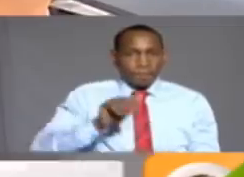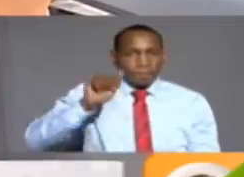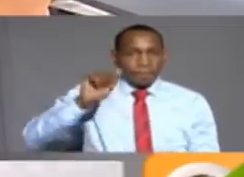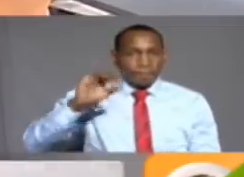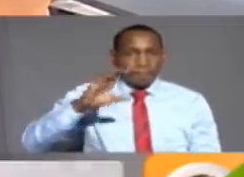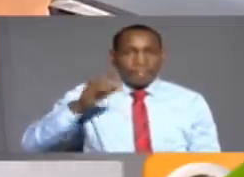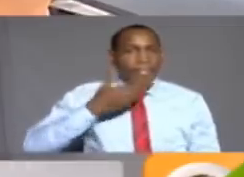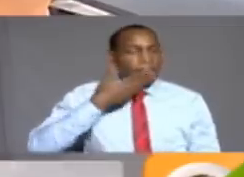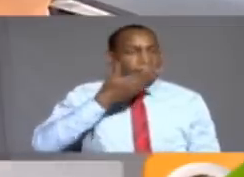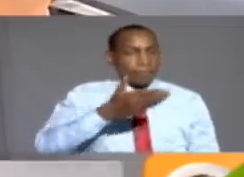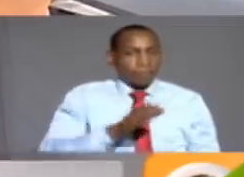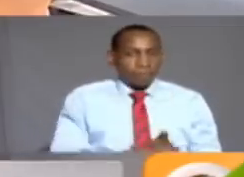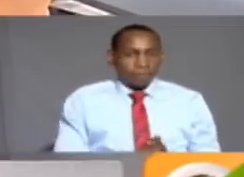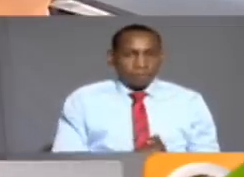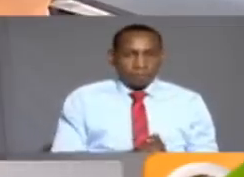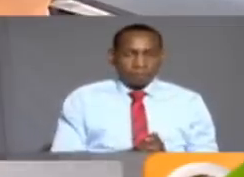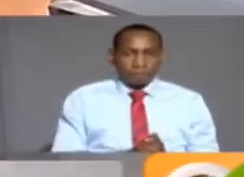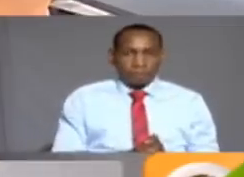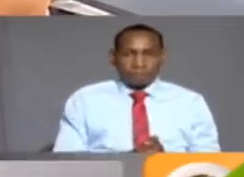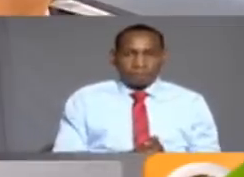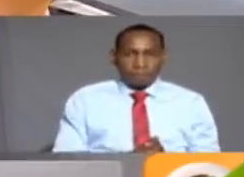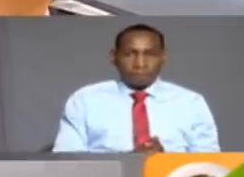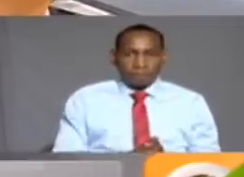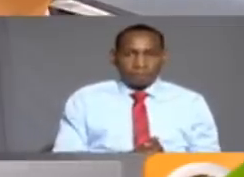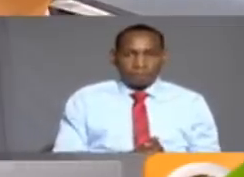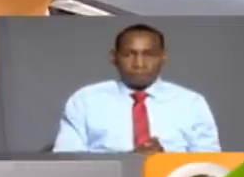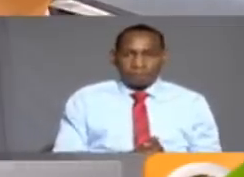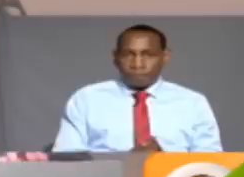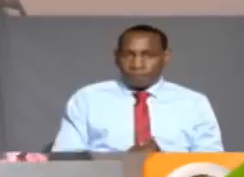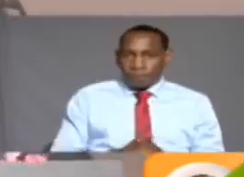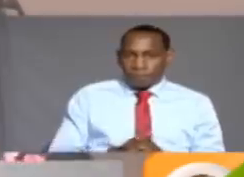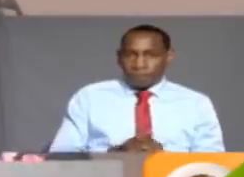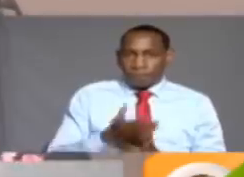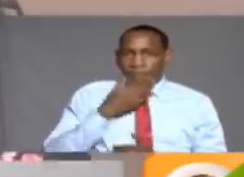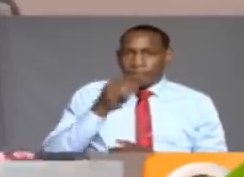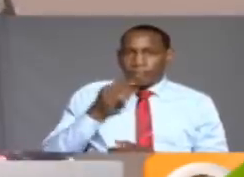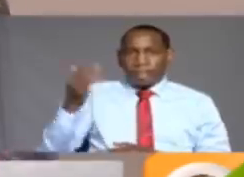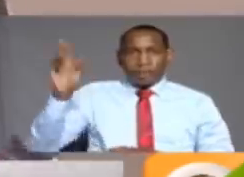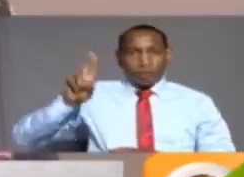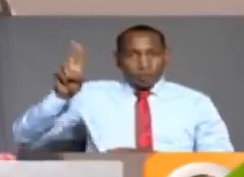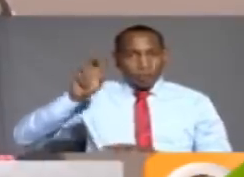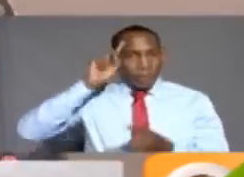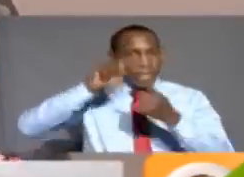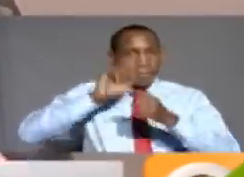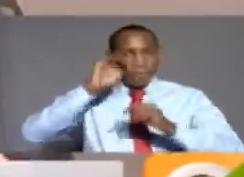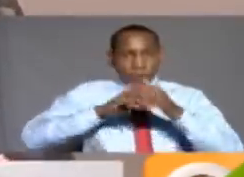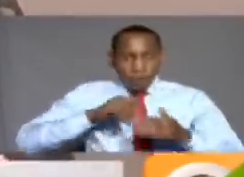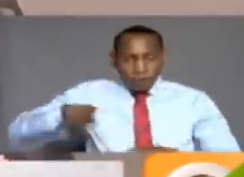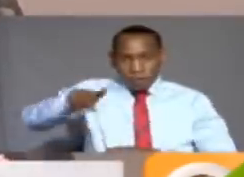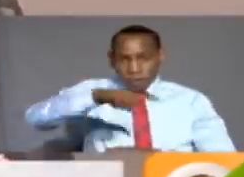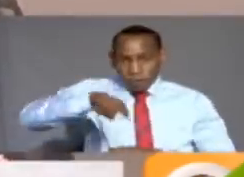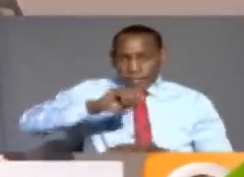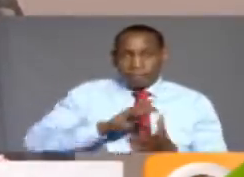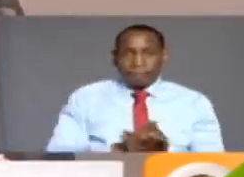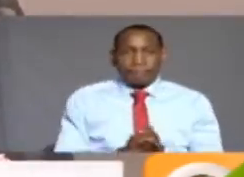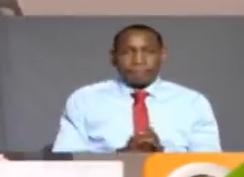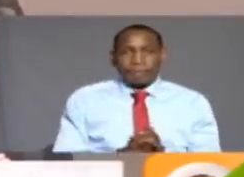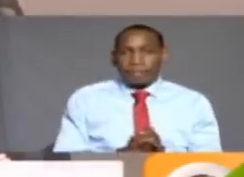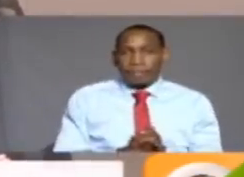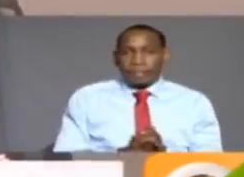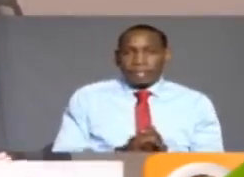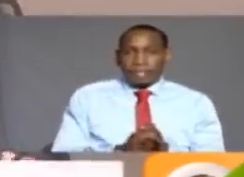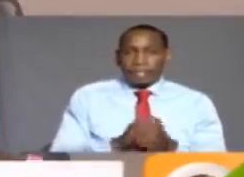you. He was speaking to you, in other words. He was speaking to all of us. He says I want to imagine that he was speaking to all of us.